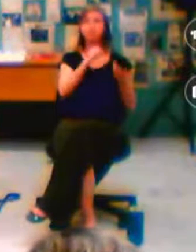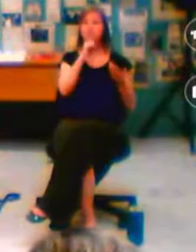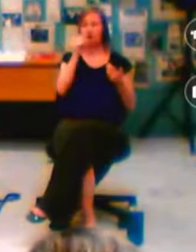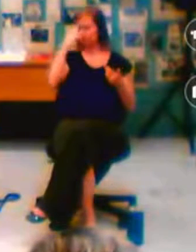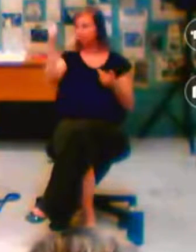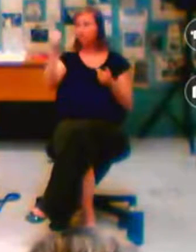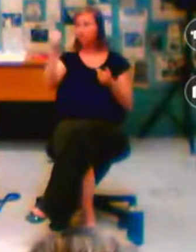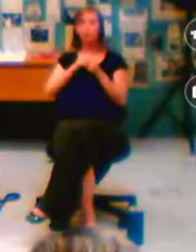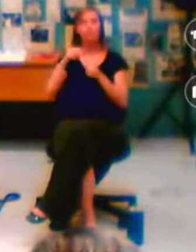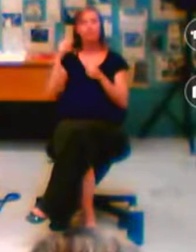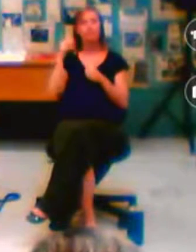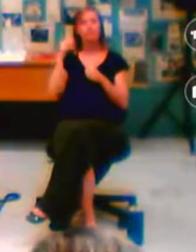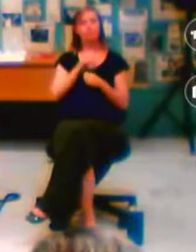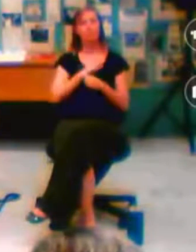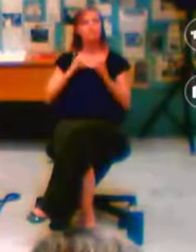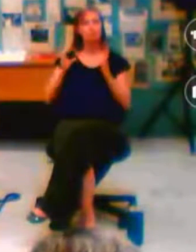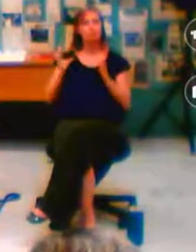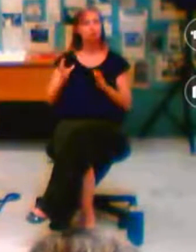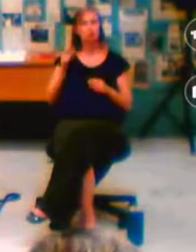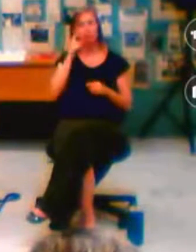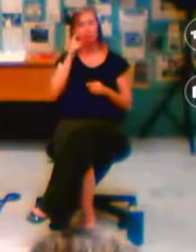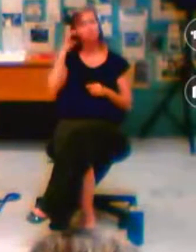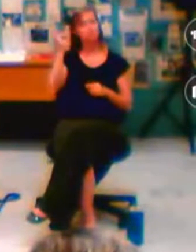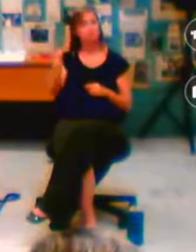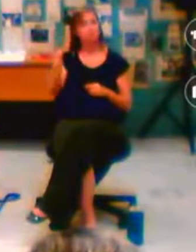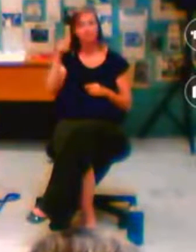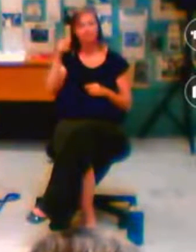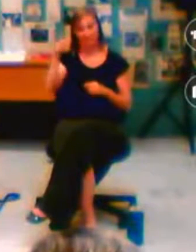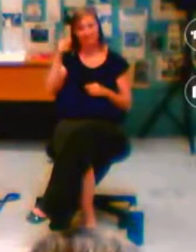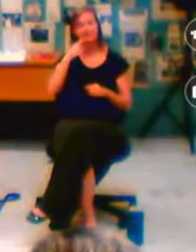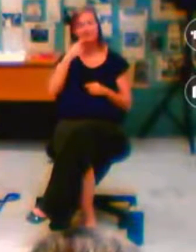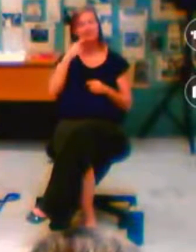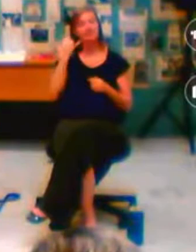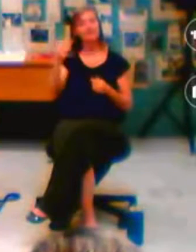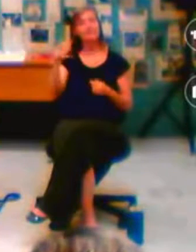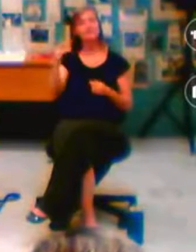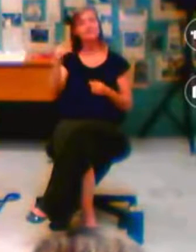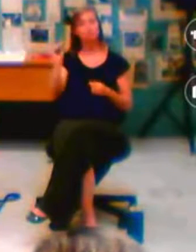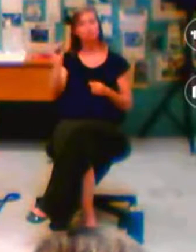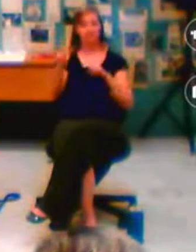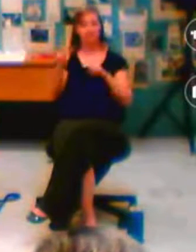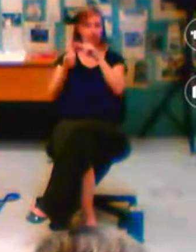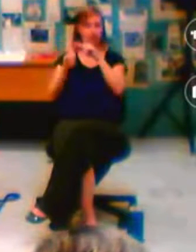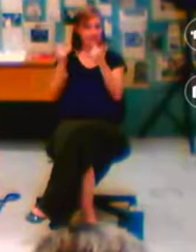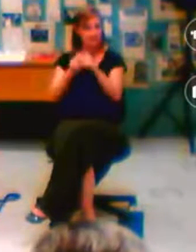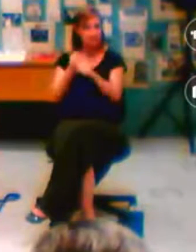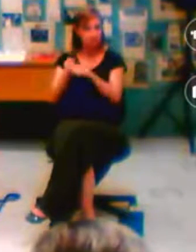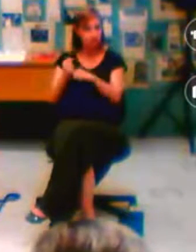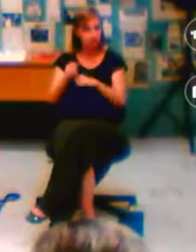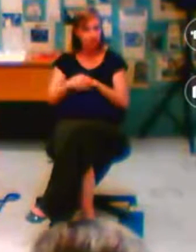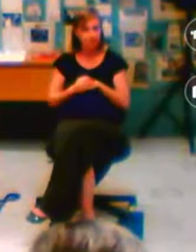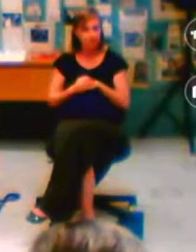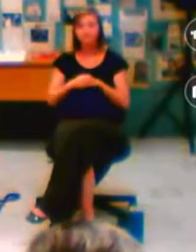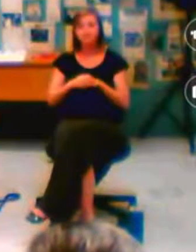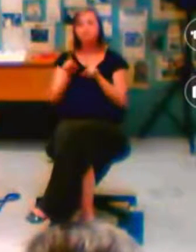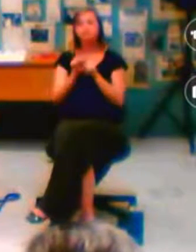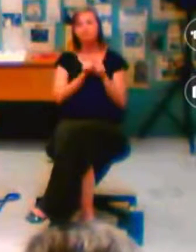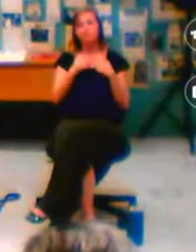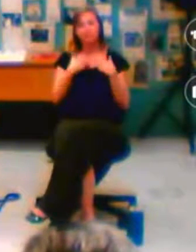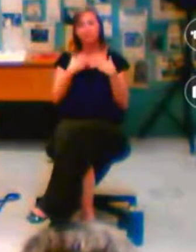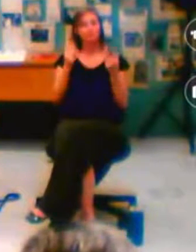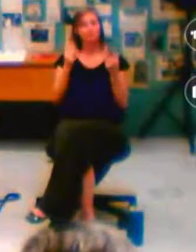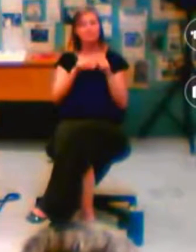going to be. It's going to be 6.67%. It's not going to be up to the whim of the insurance